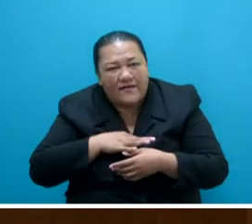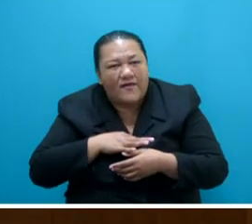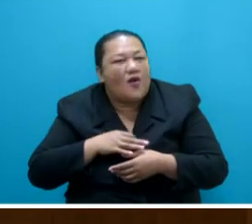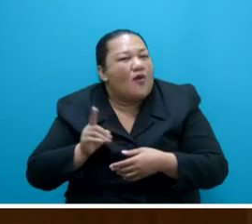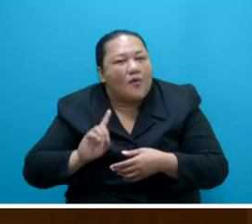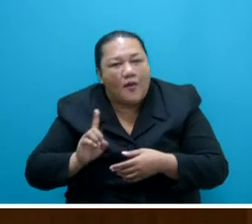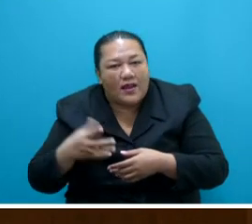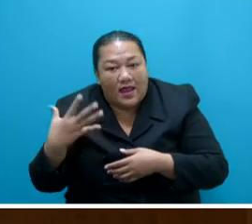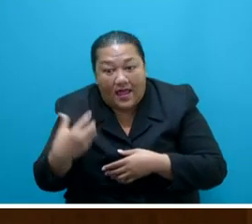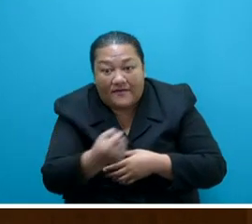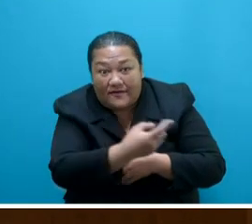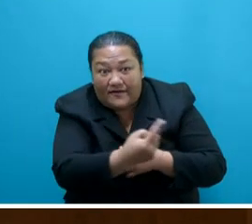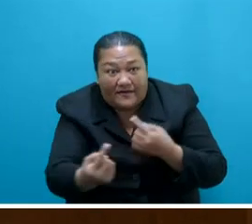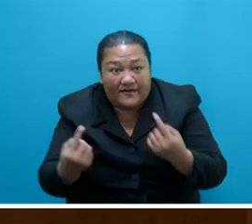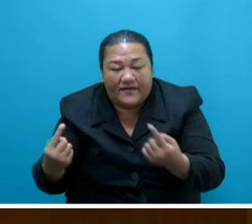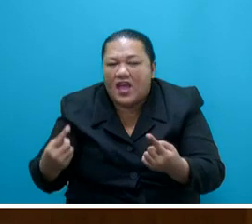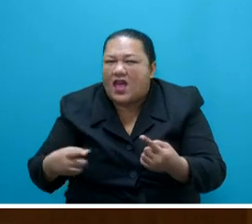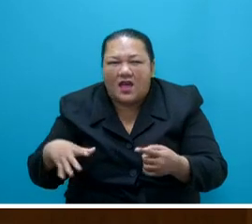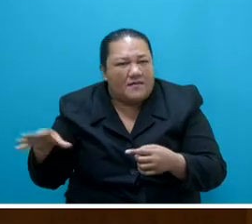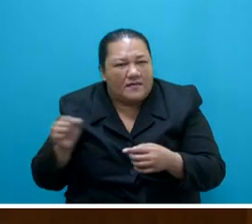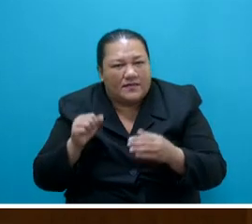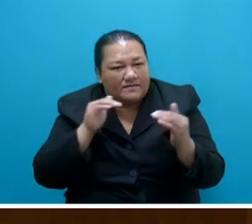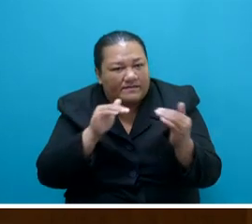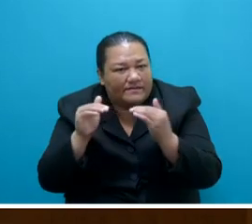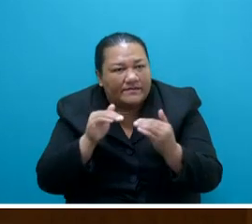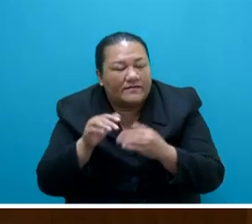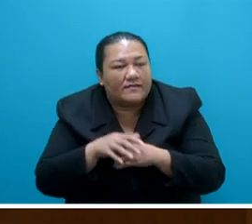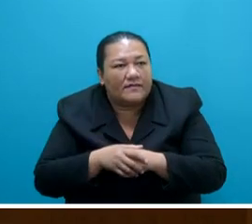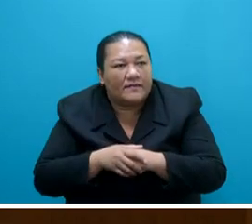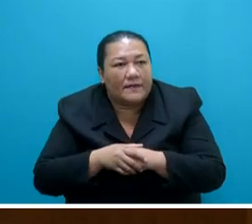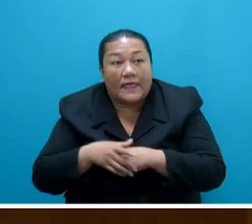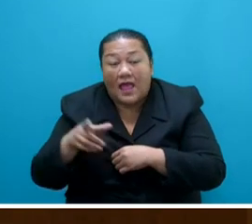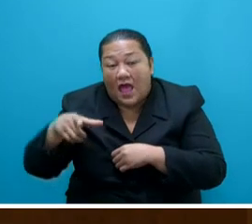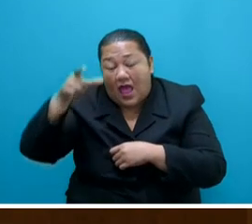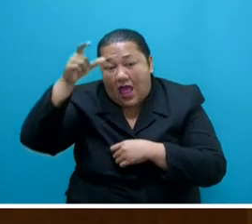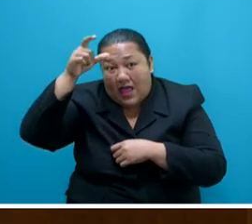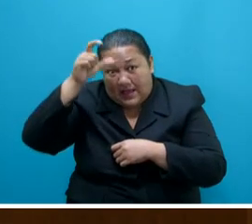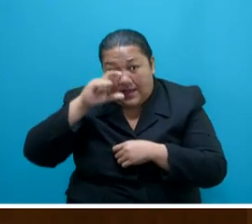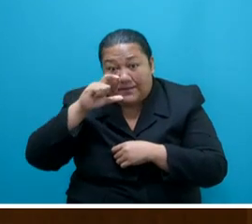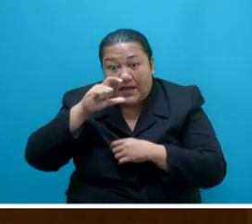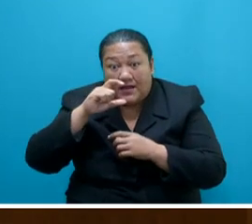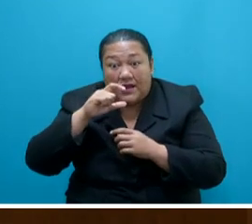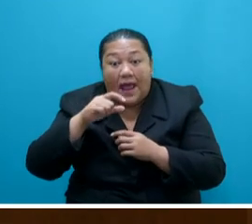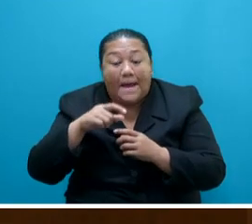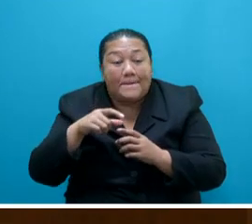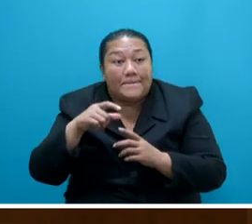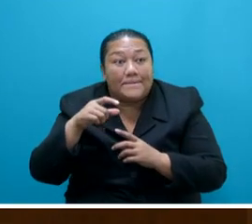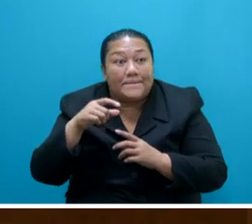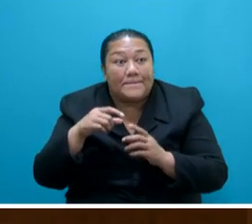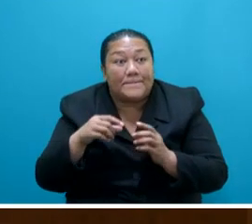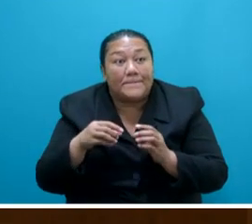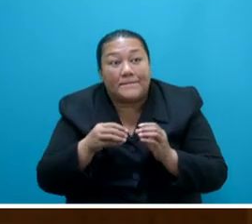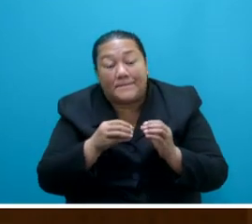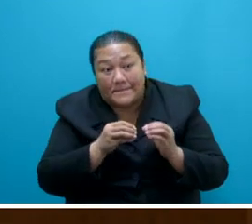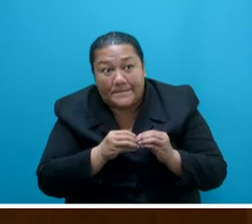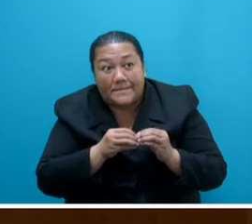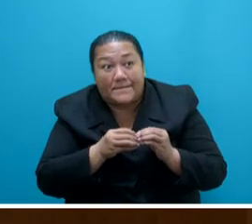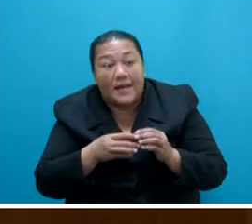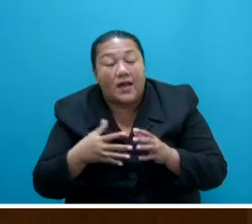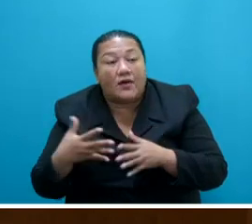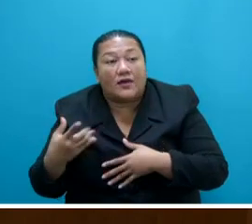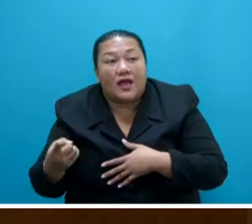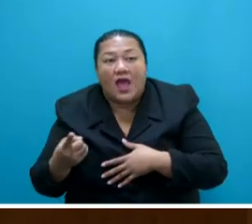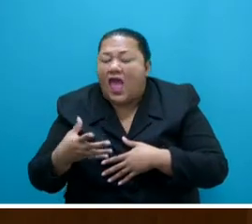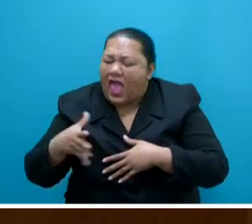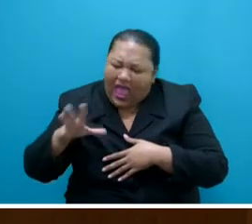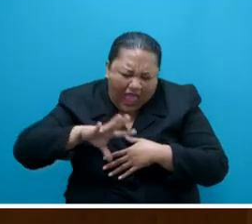To this day, those same lessons of leadership passed to me by Captain Brown and mentors like him guide every decision I make